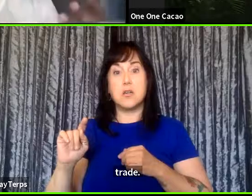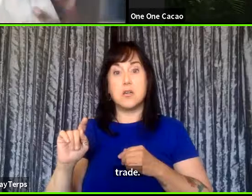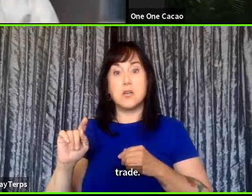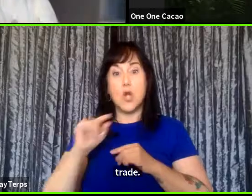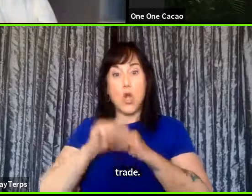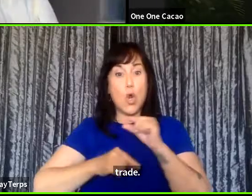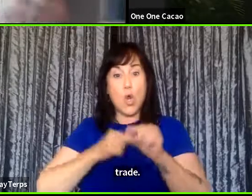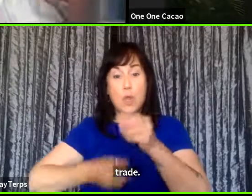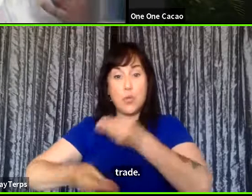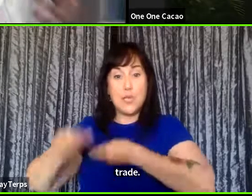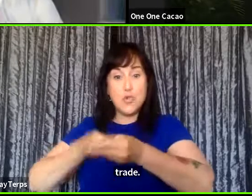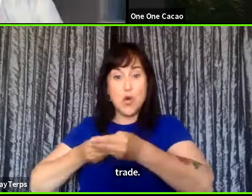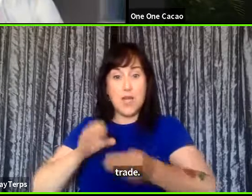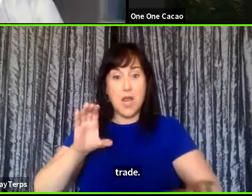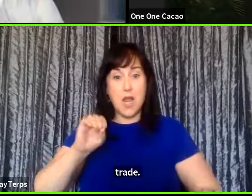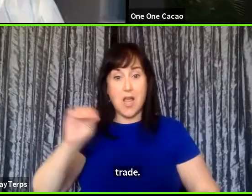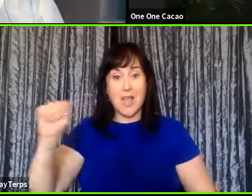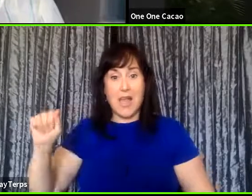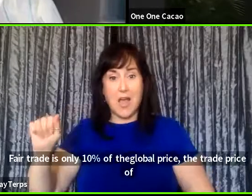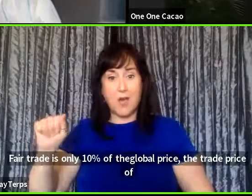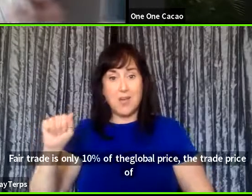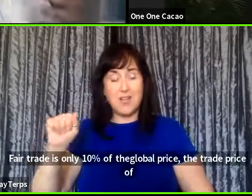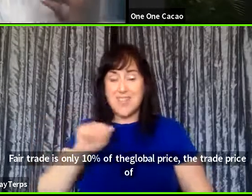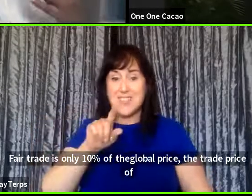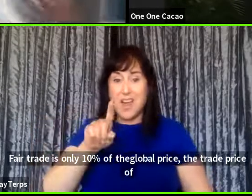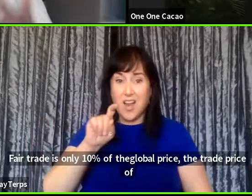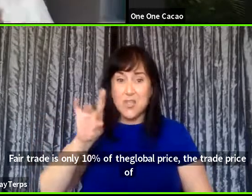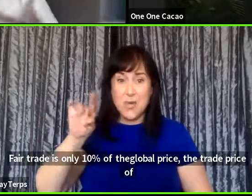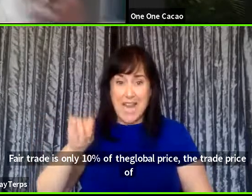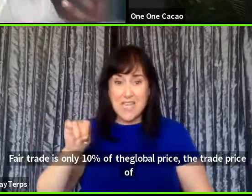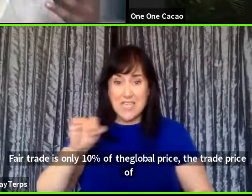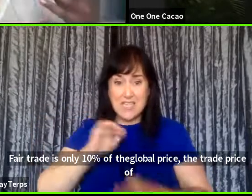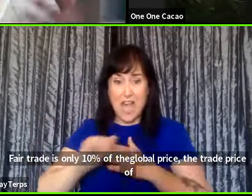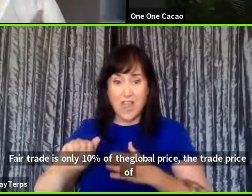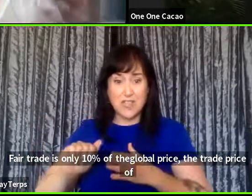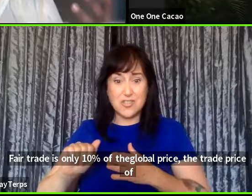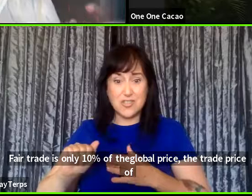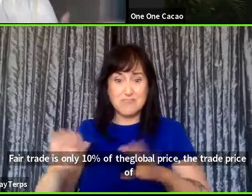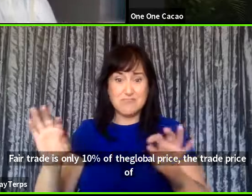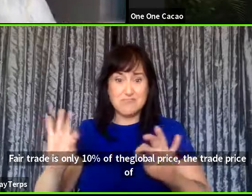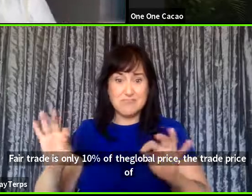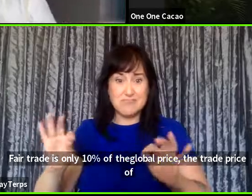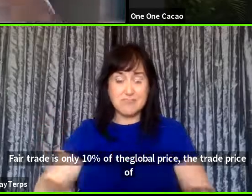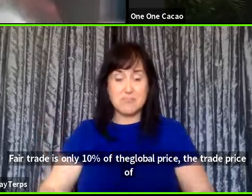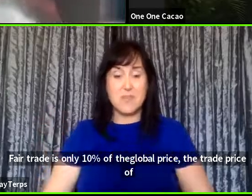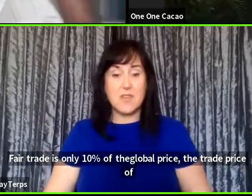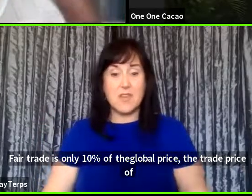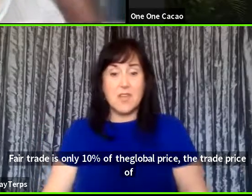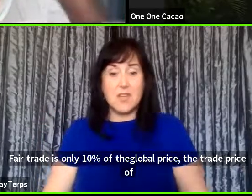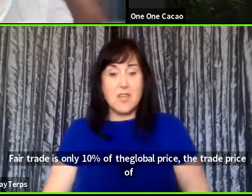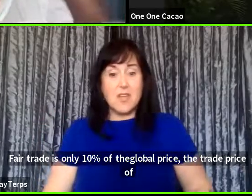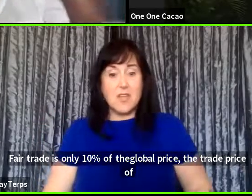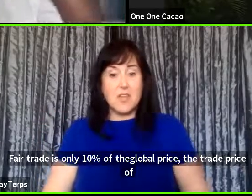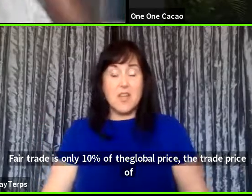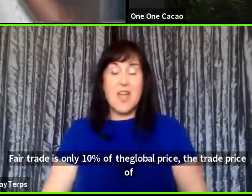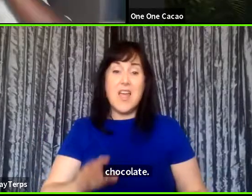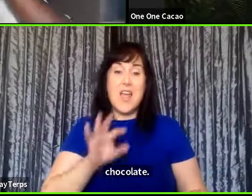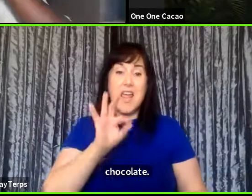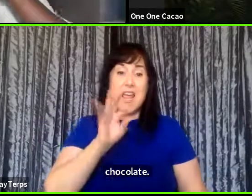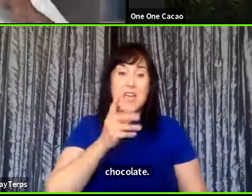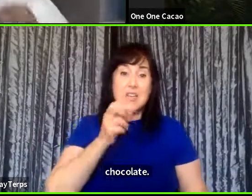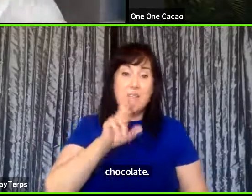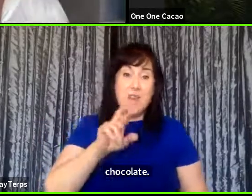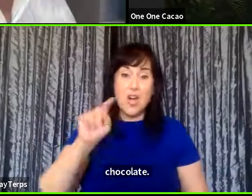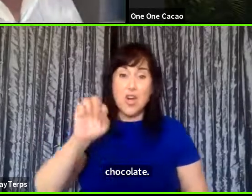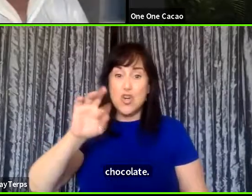globally traded cacao, that's only $180, right? So that's nothing in terms of really changing the life. And actually, fair trade is better than some of the